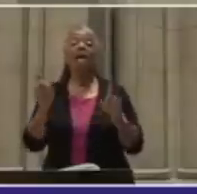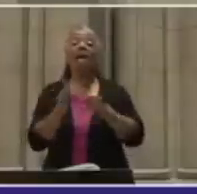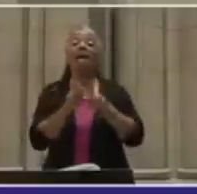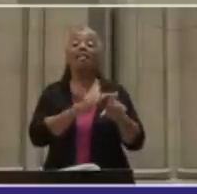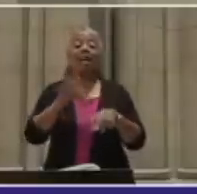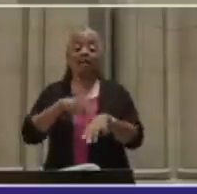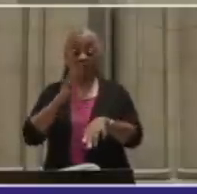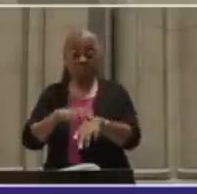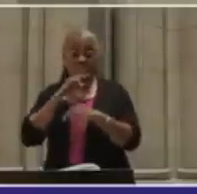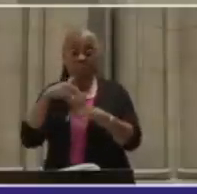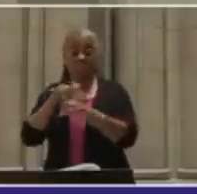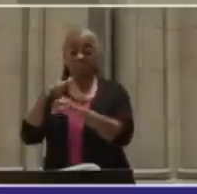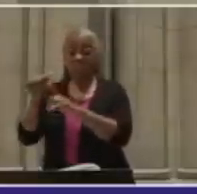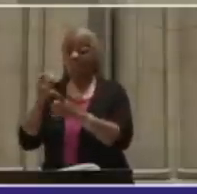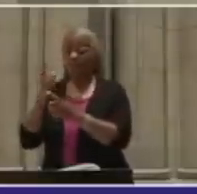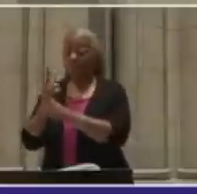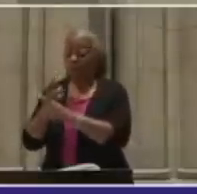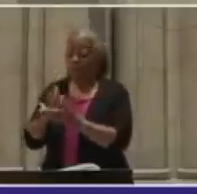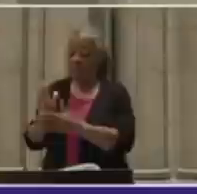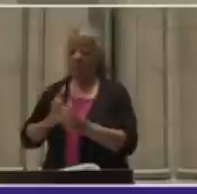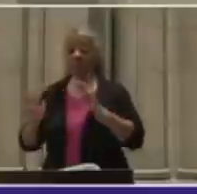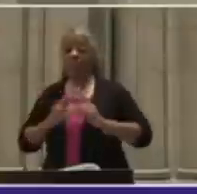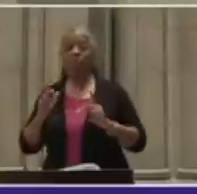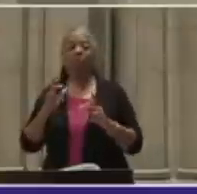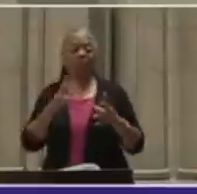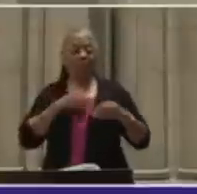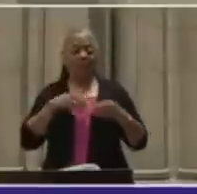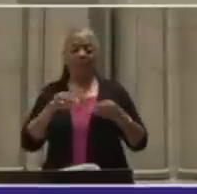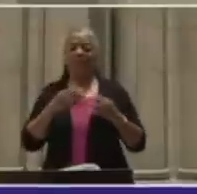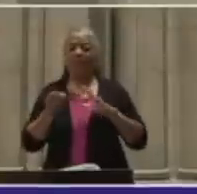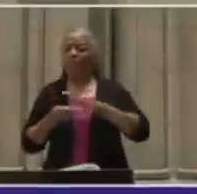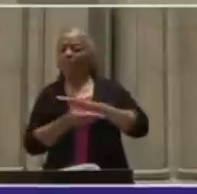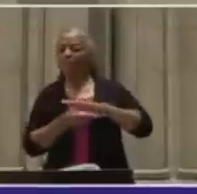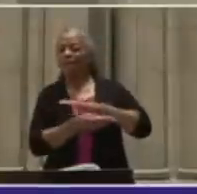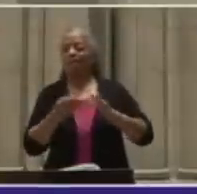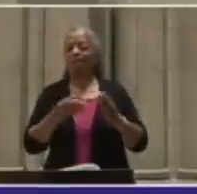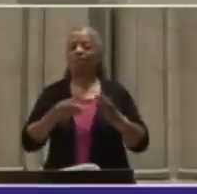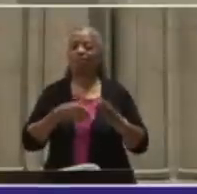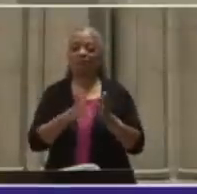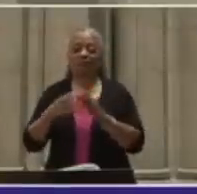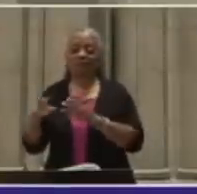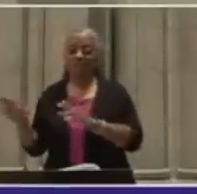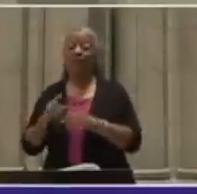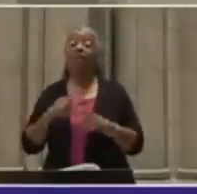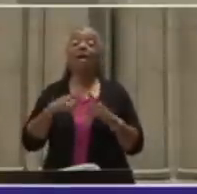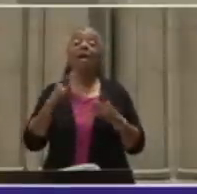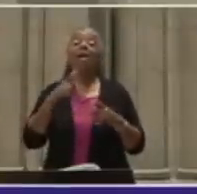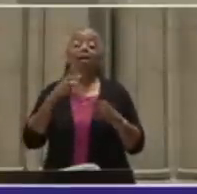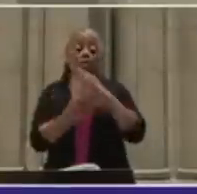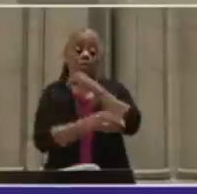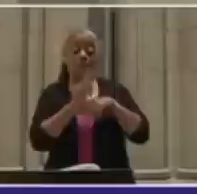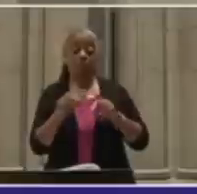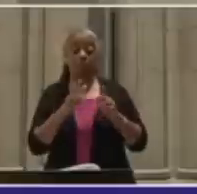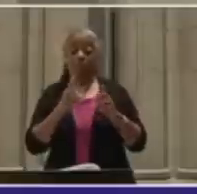right-living people, taking bribes right and left, and you kick the poor when they are down. Until